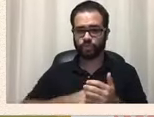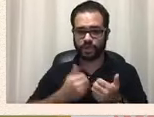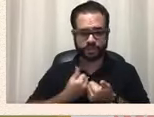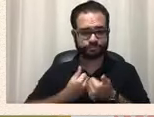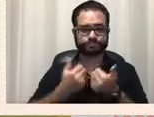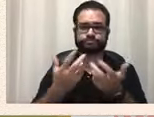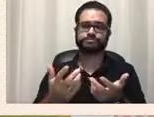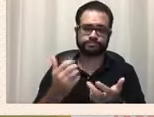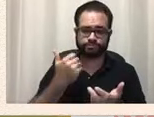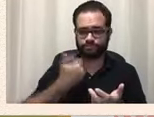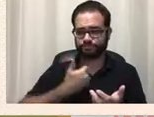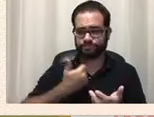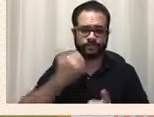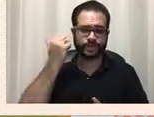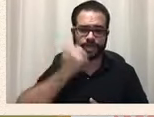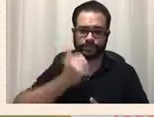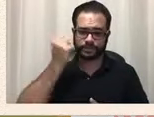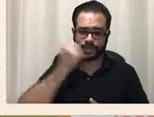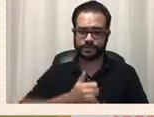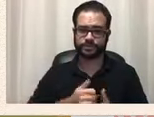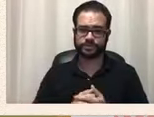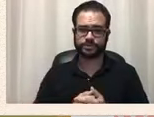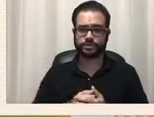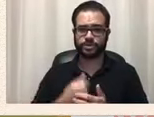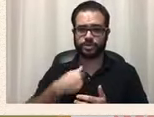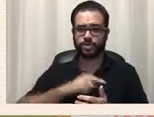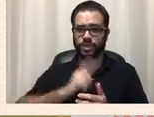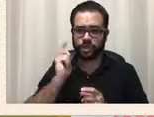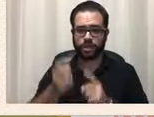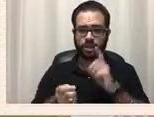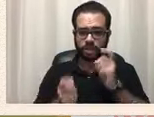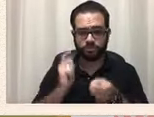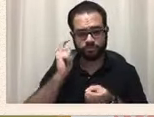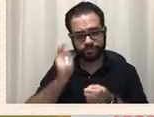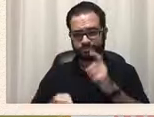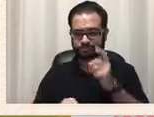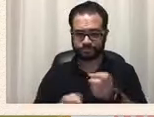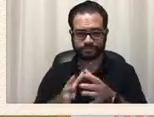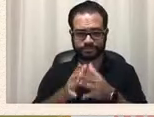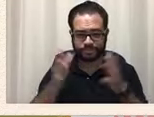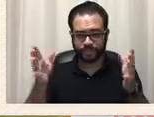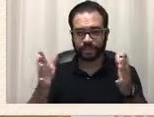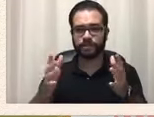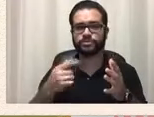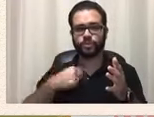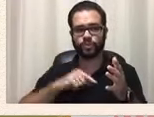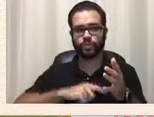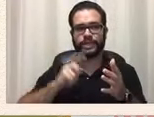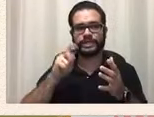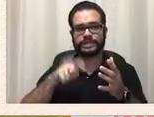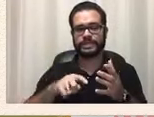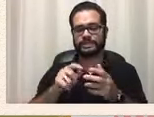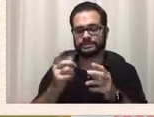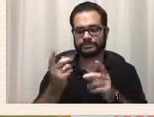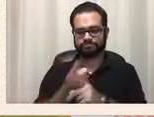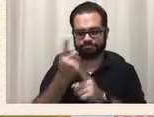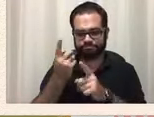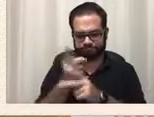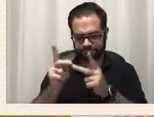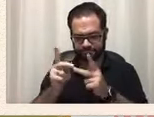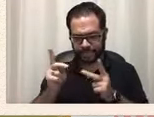caregivers, we put out a lot. Therefore, we need a corresponding daily space to actively replenish what has